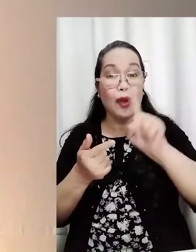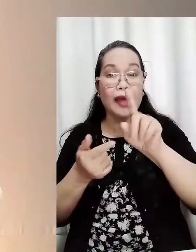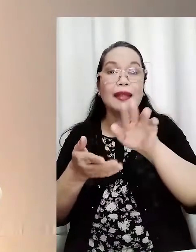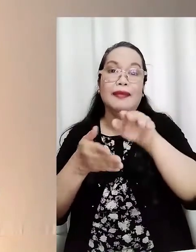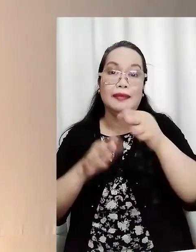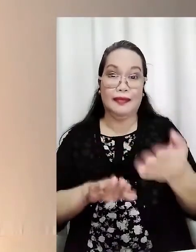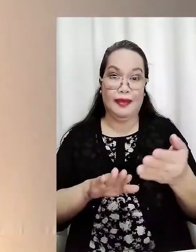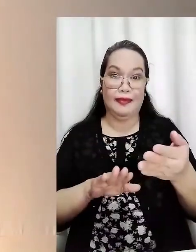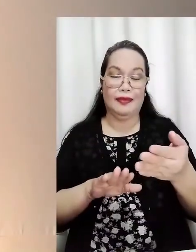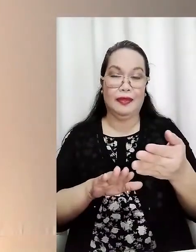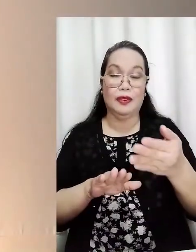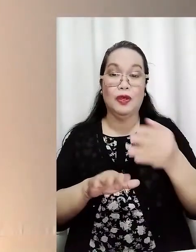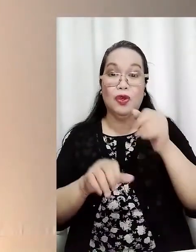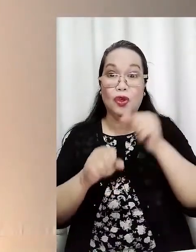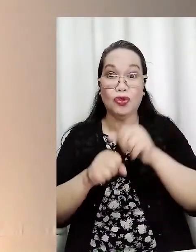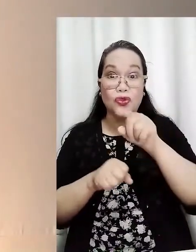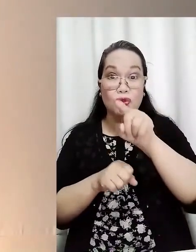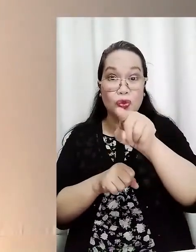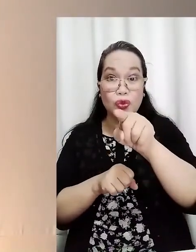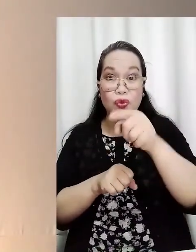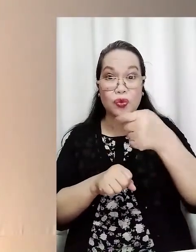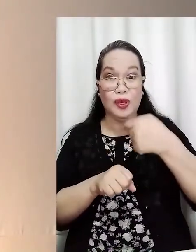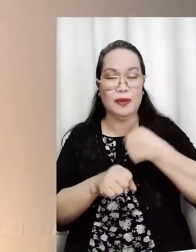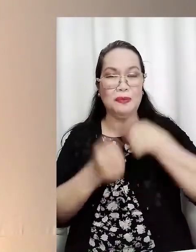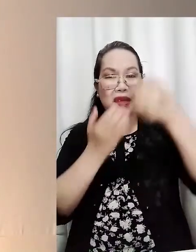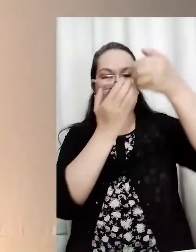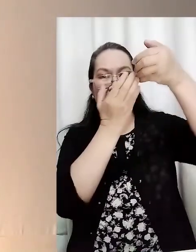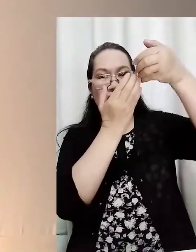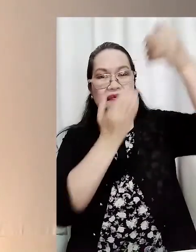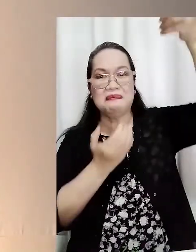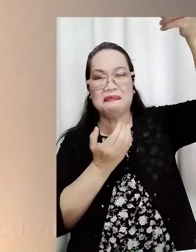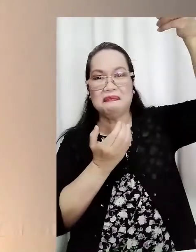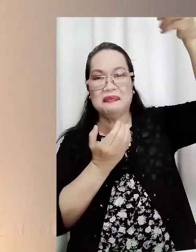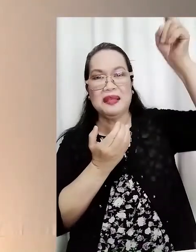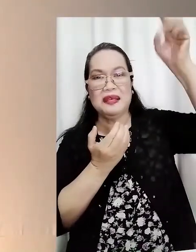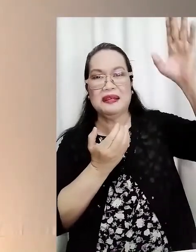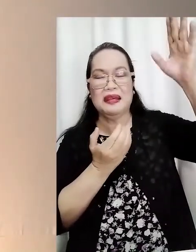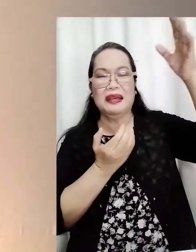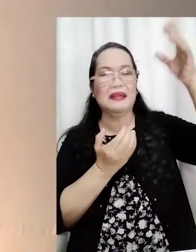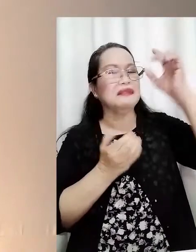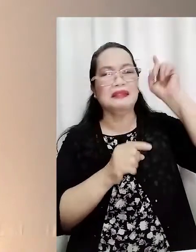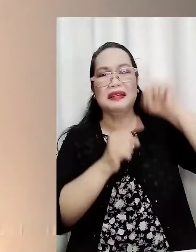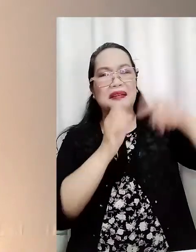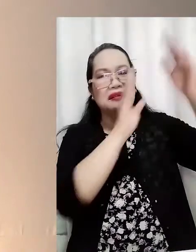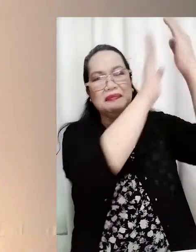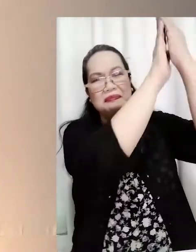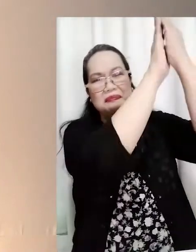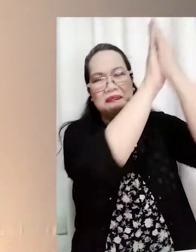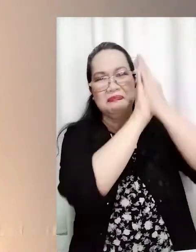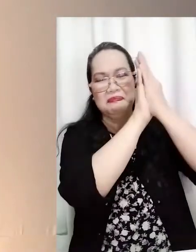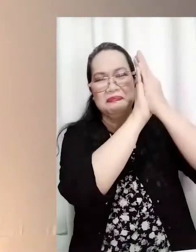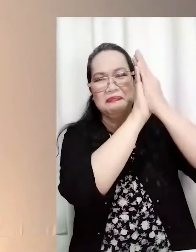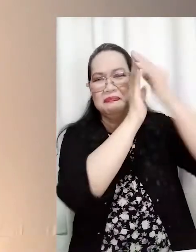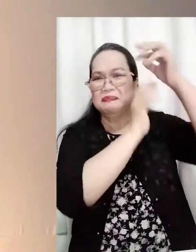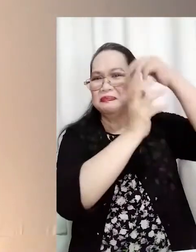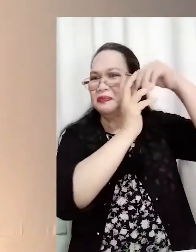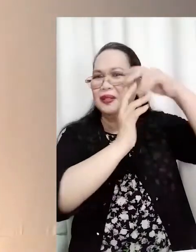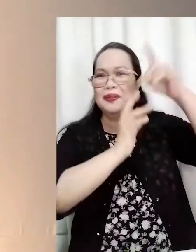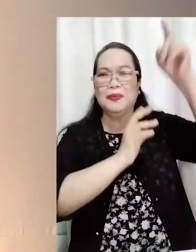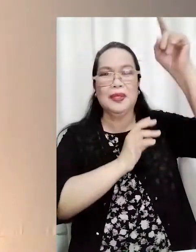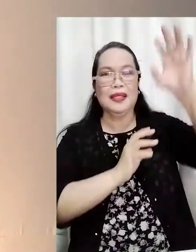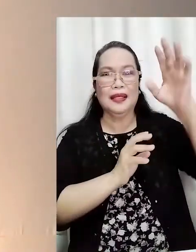death. In other words, we are separated from God. We cannot have fellowship with the Holy